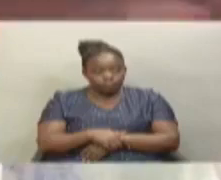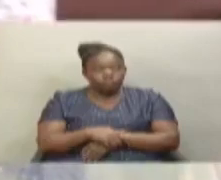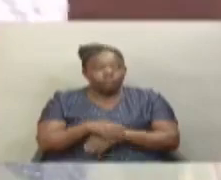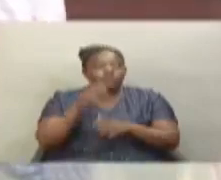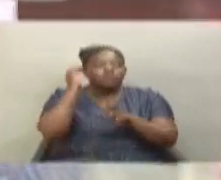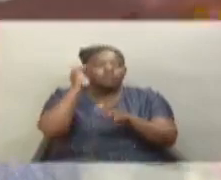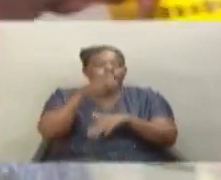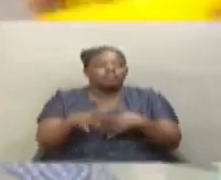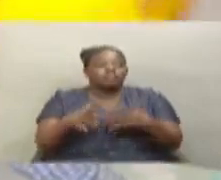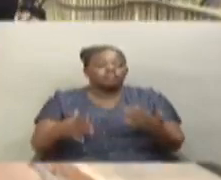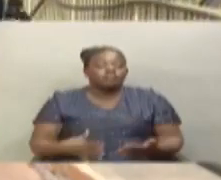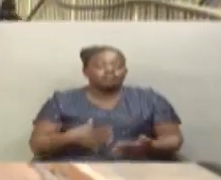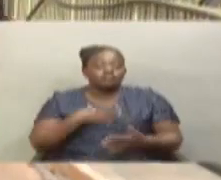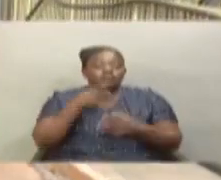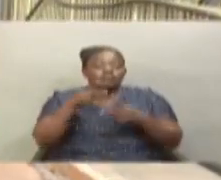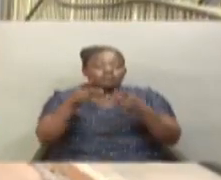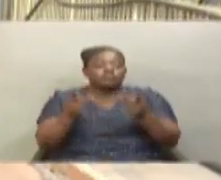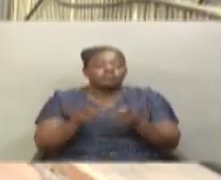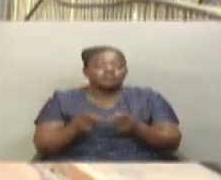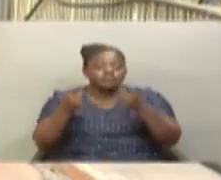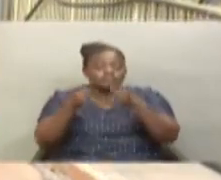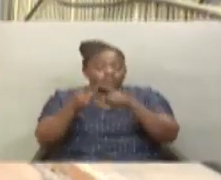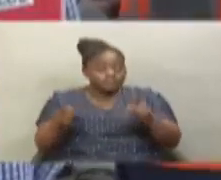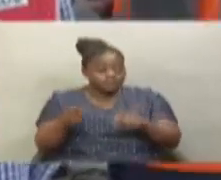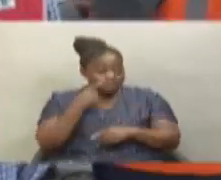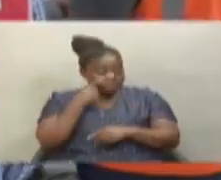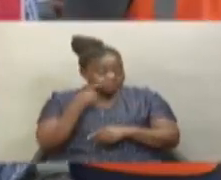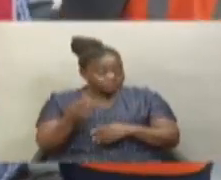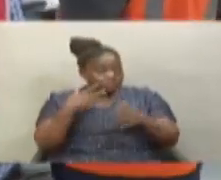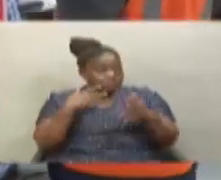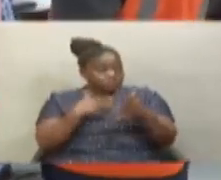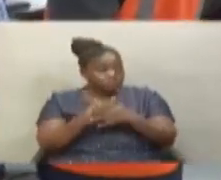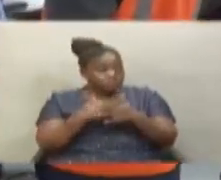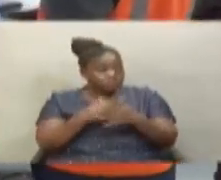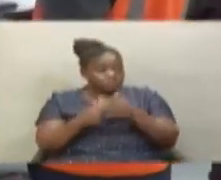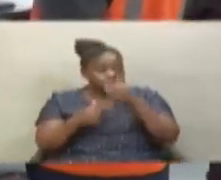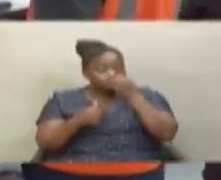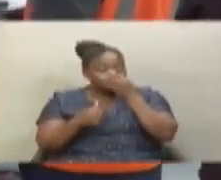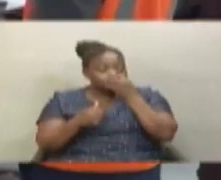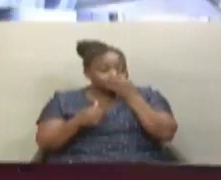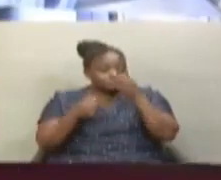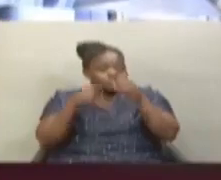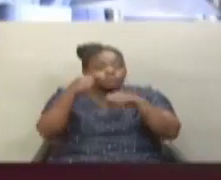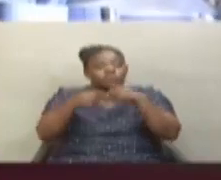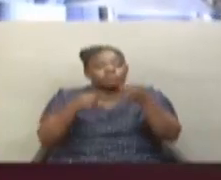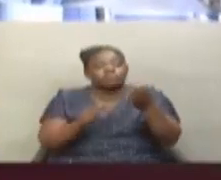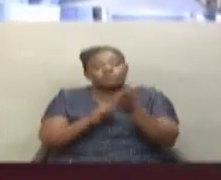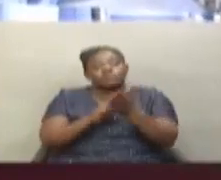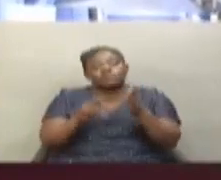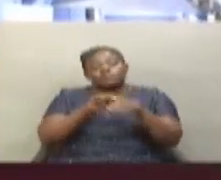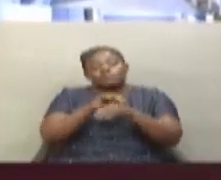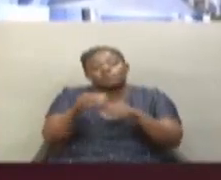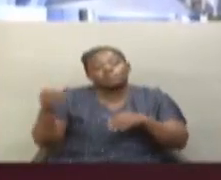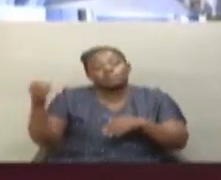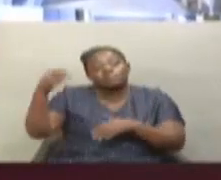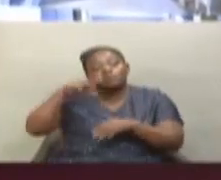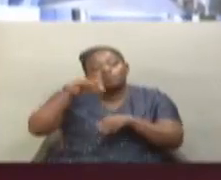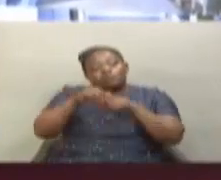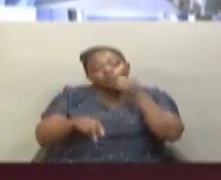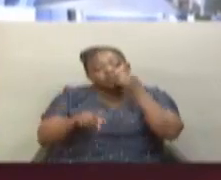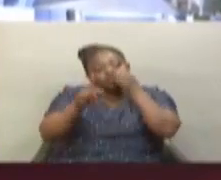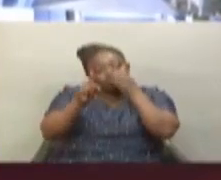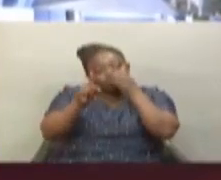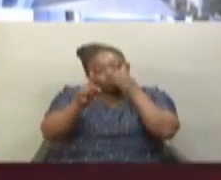Oluvannyuma babalambuza ebifo eby'enjawulo ne beetegereza ebyuma ebikalimagezi ebigenda mu maaso n'okukozesebwa mu kukola amasannyalaze agaweza